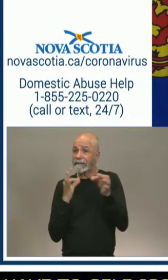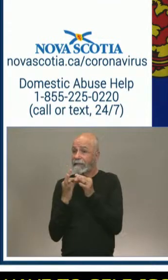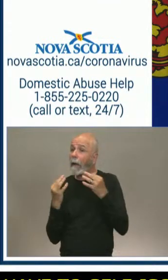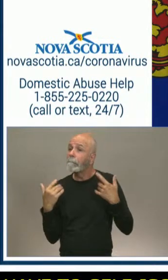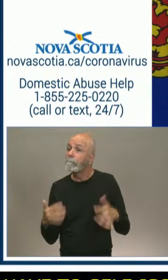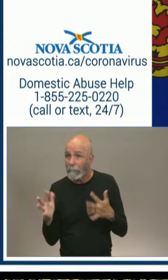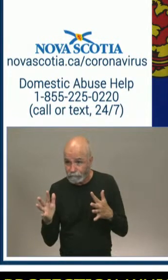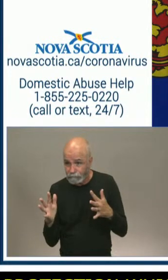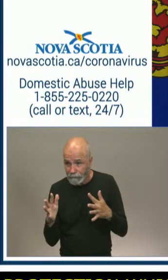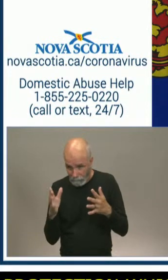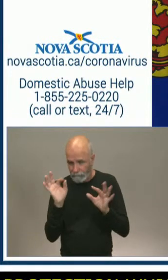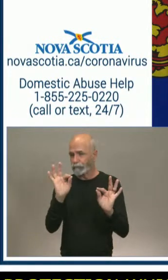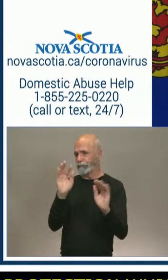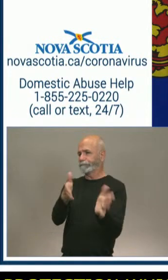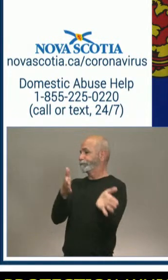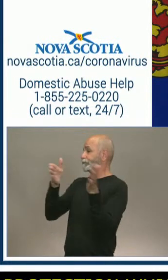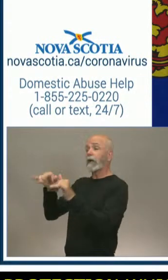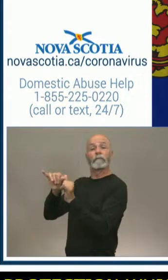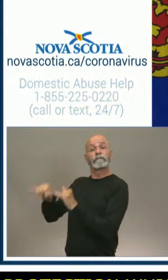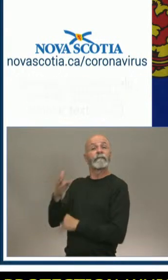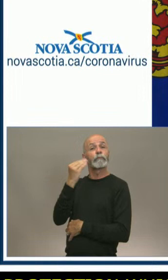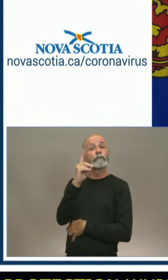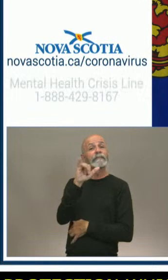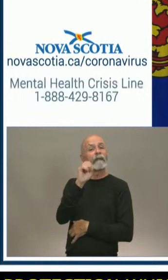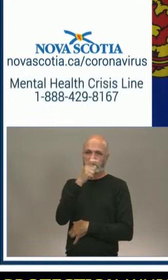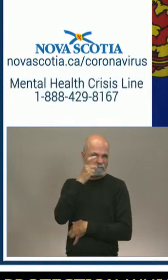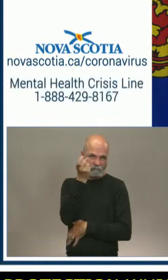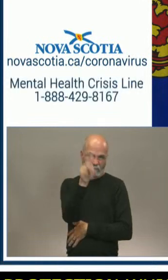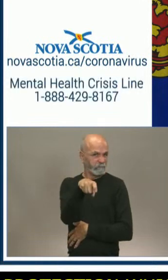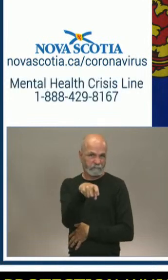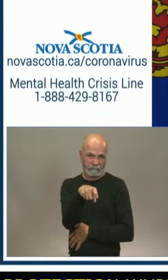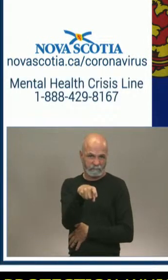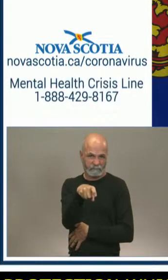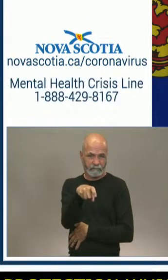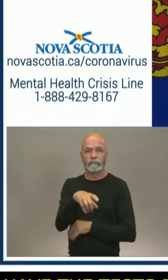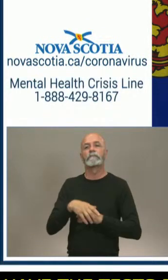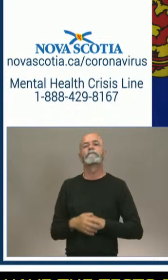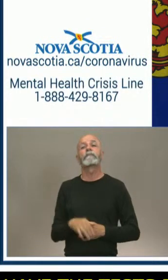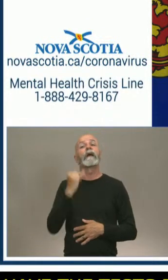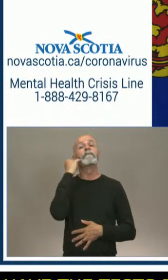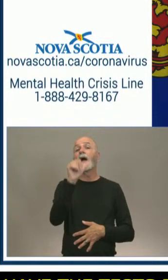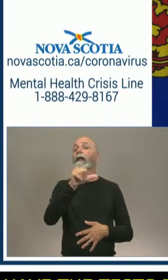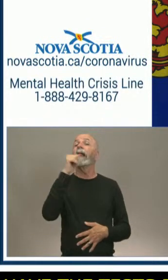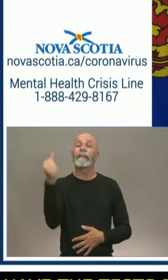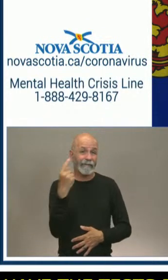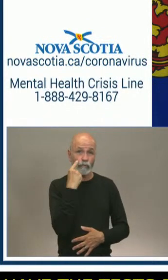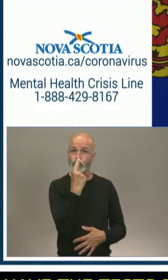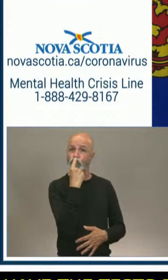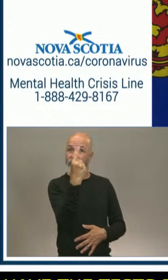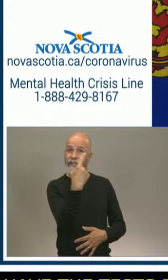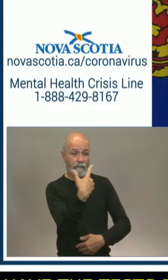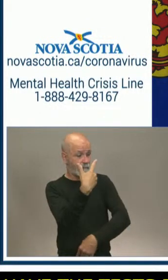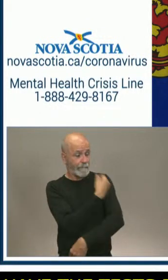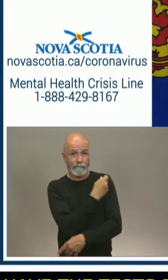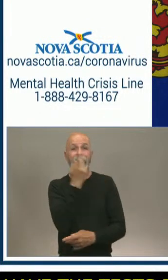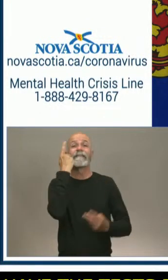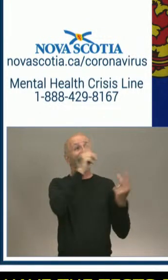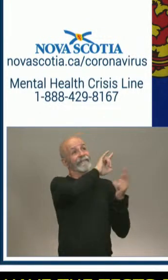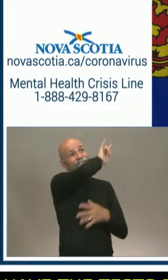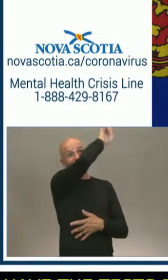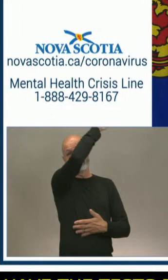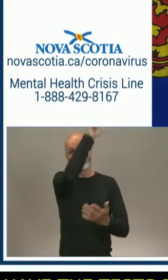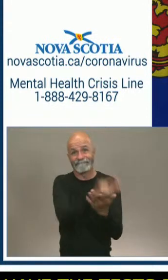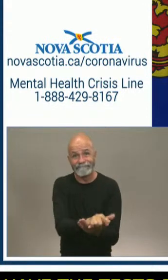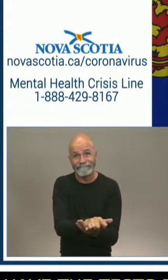who have had just one dose will have to isolate, but only for a modified time for 7 days, not 14, as long as their tests